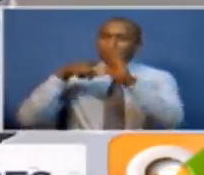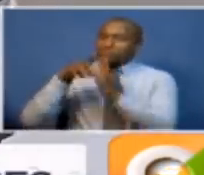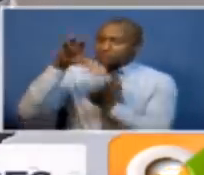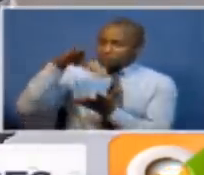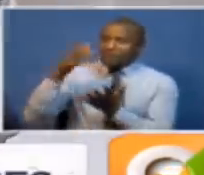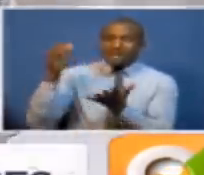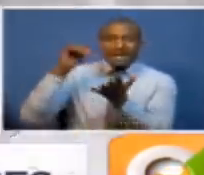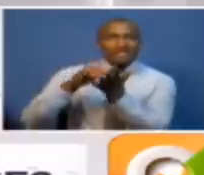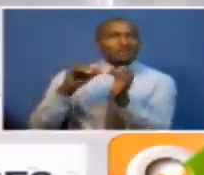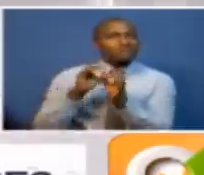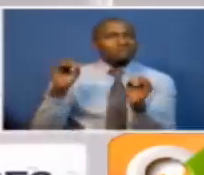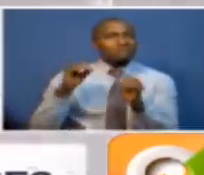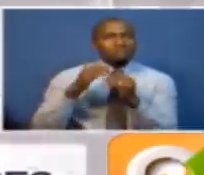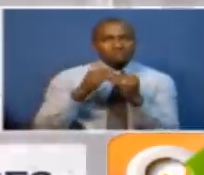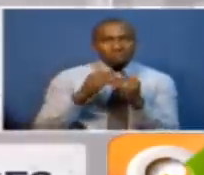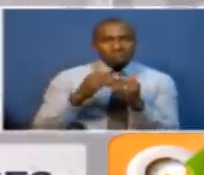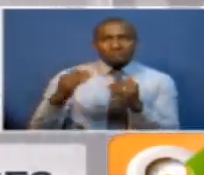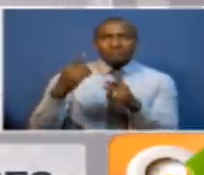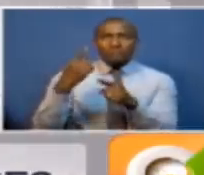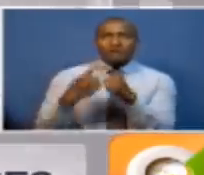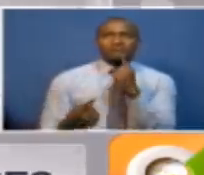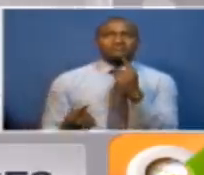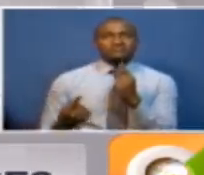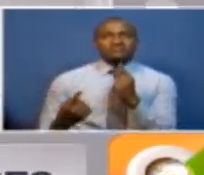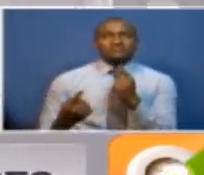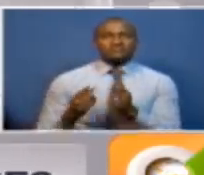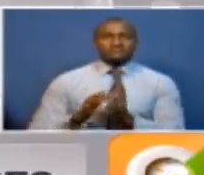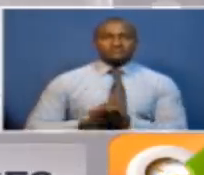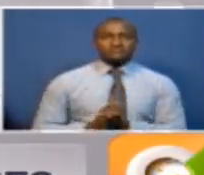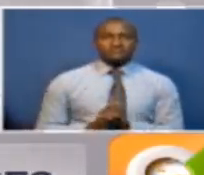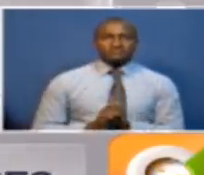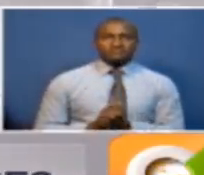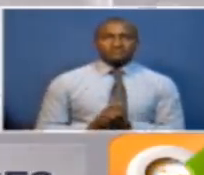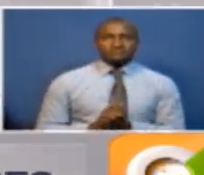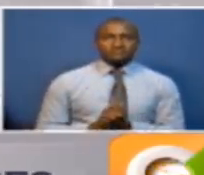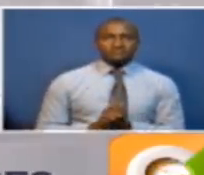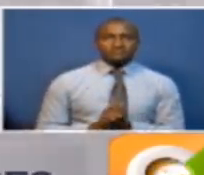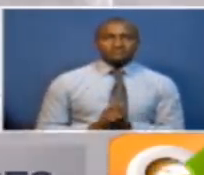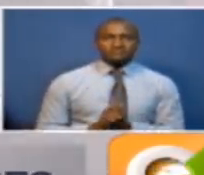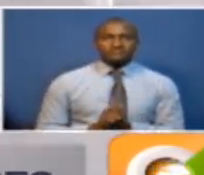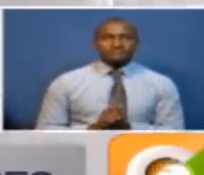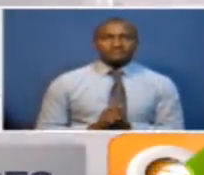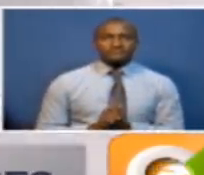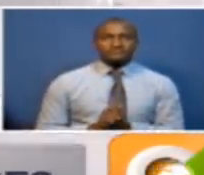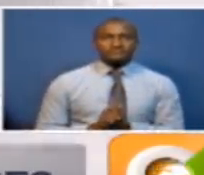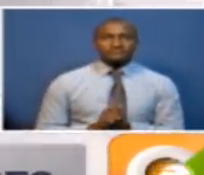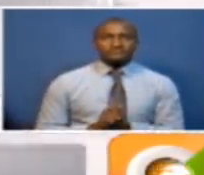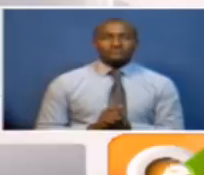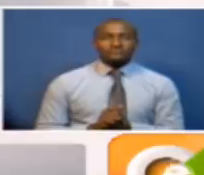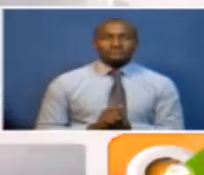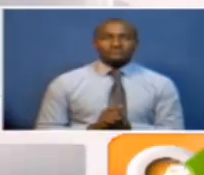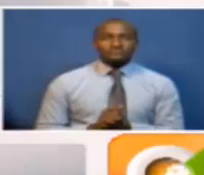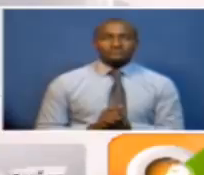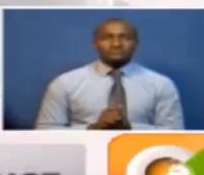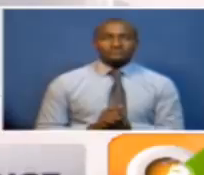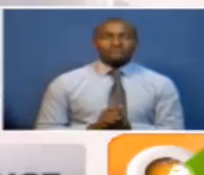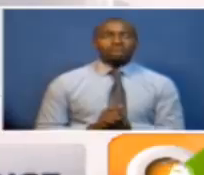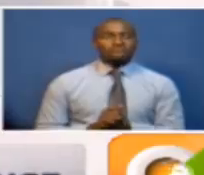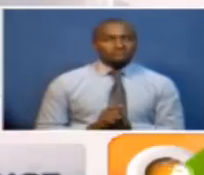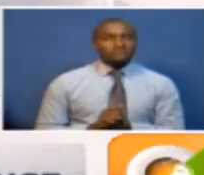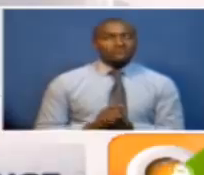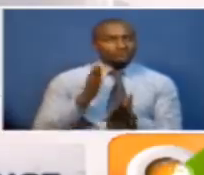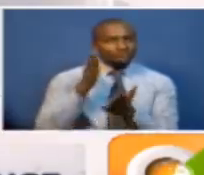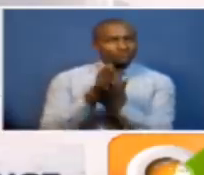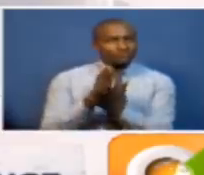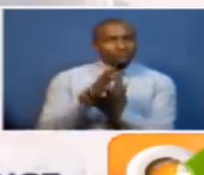is to avoid shopping in your supermarket till the end of the year." Well, reacting to the criticism, the supermarket